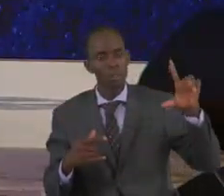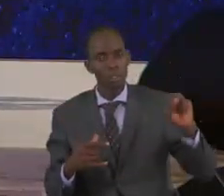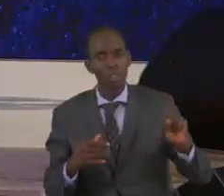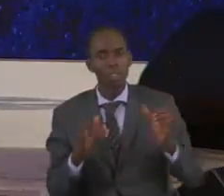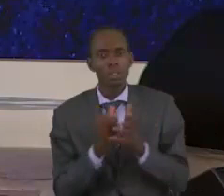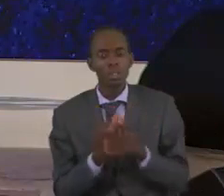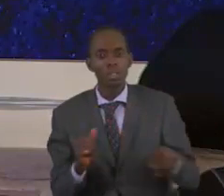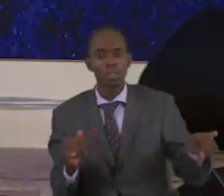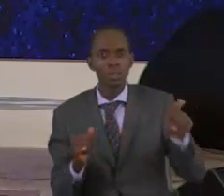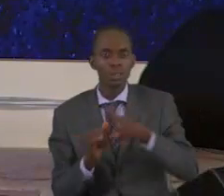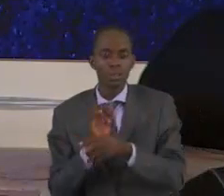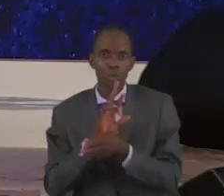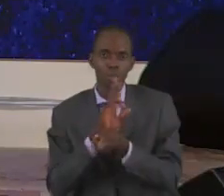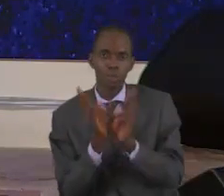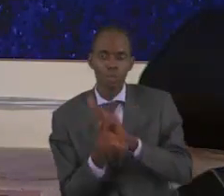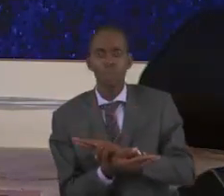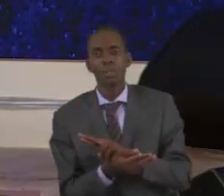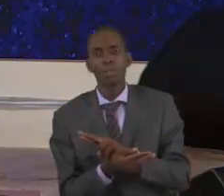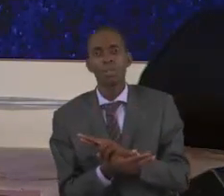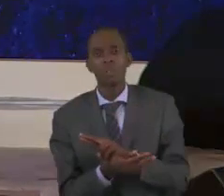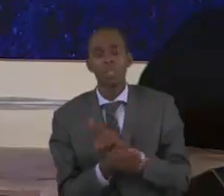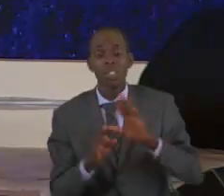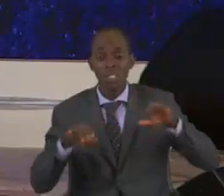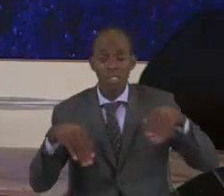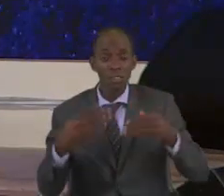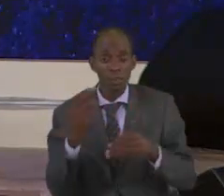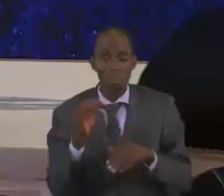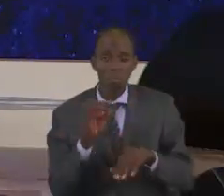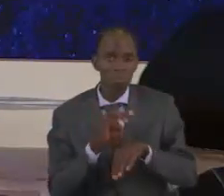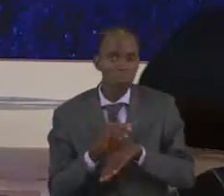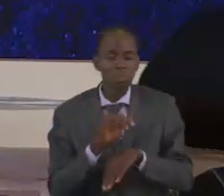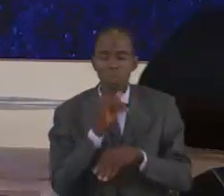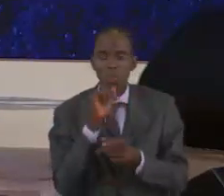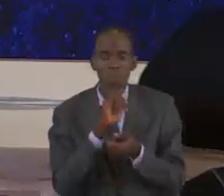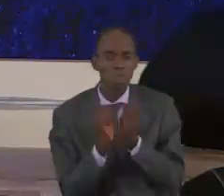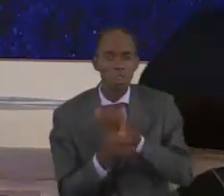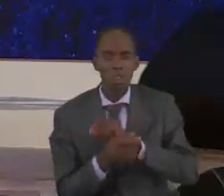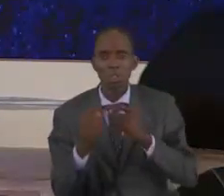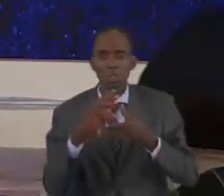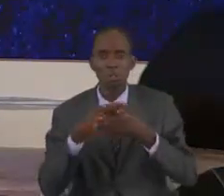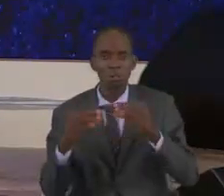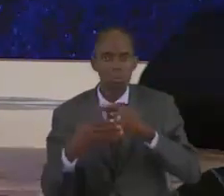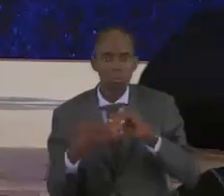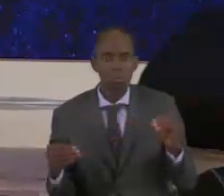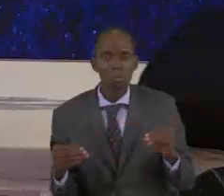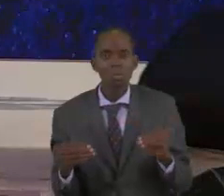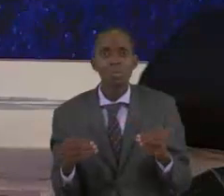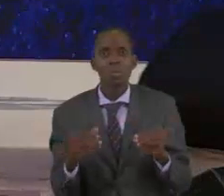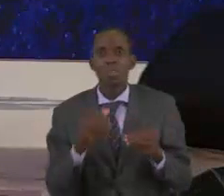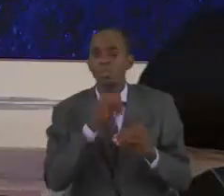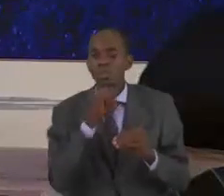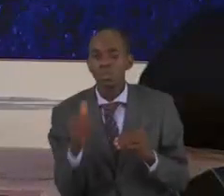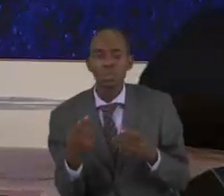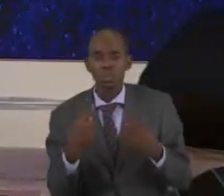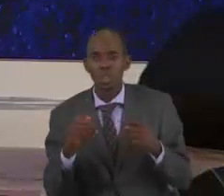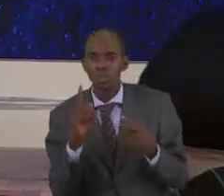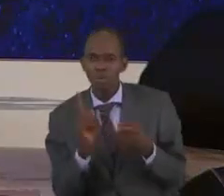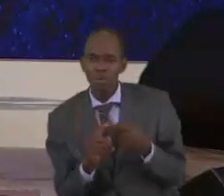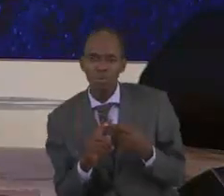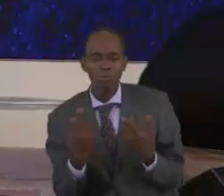should repent. He didn't vary the message. He didn't change the message. He didn't modulate. He